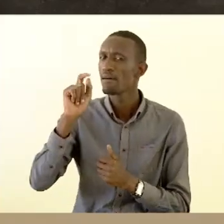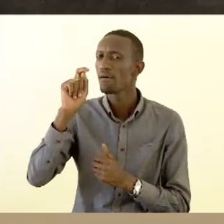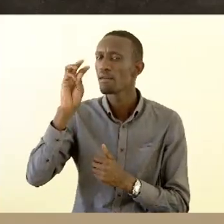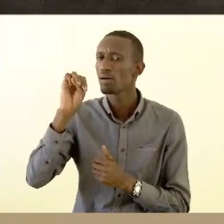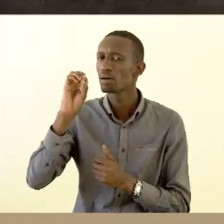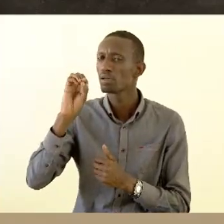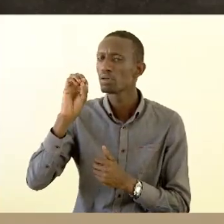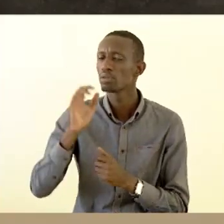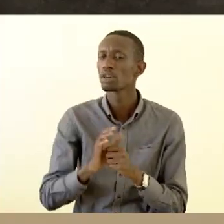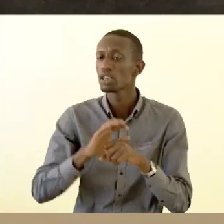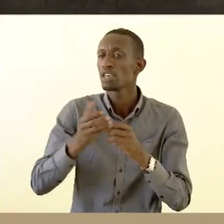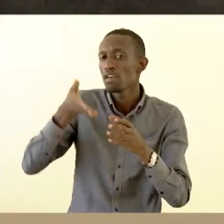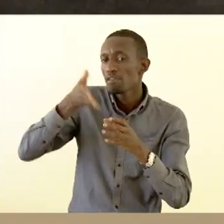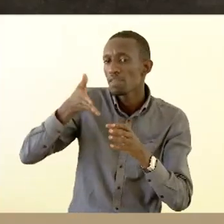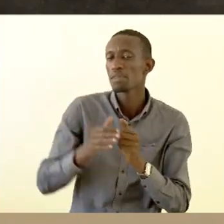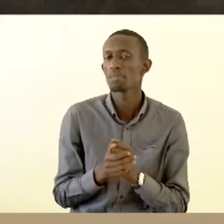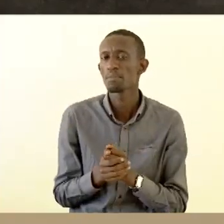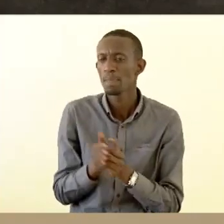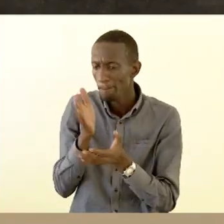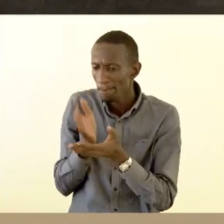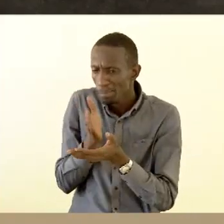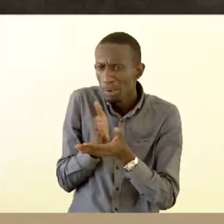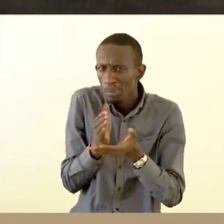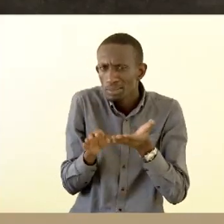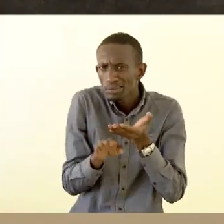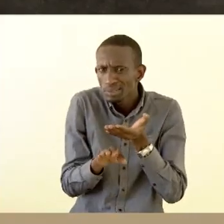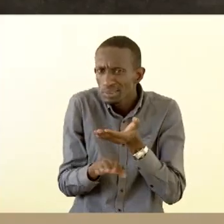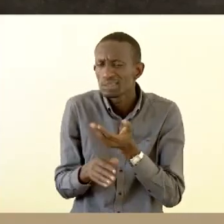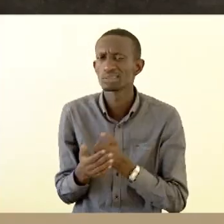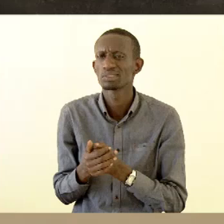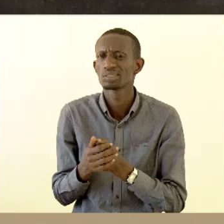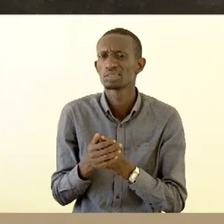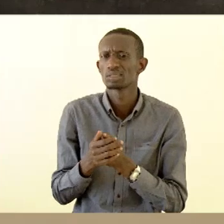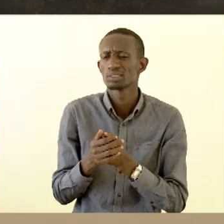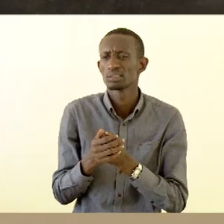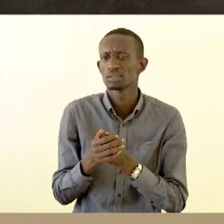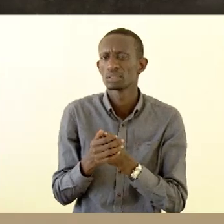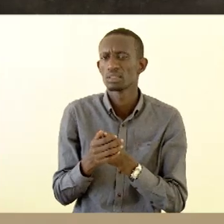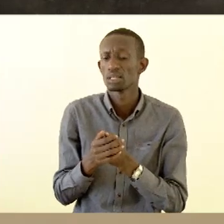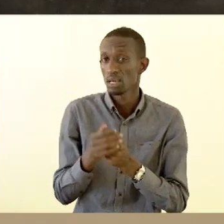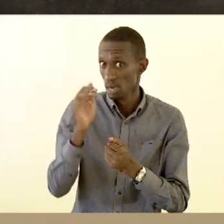by subatomic particles, the particles which are smaller than the atom itself.